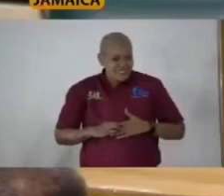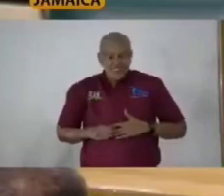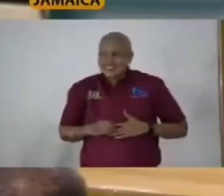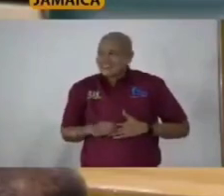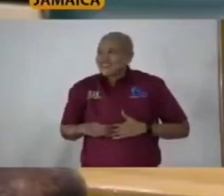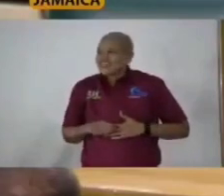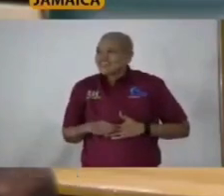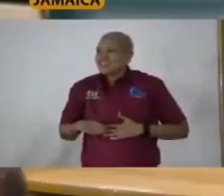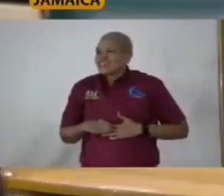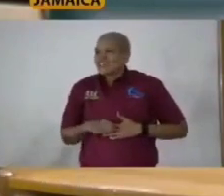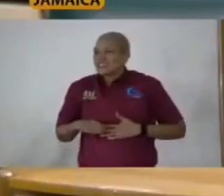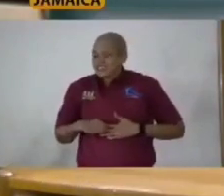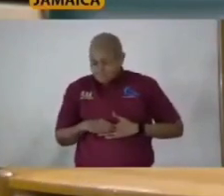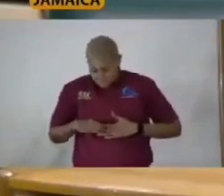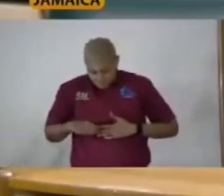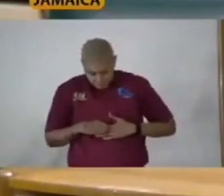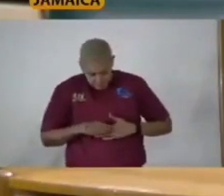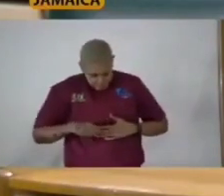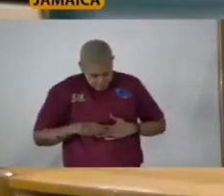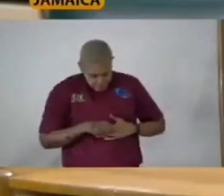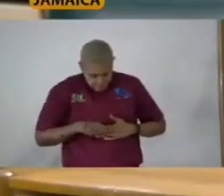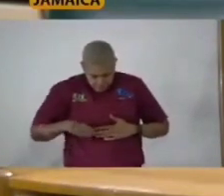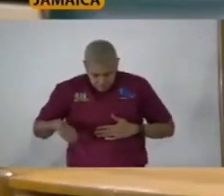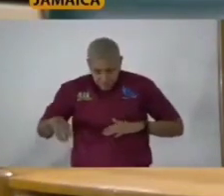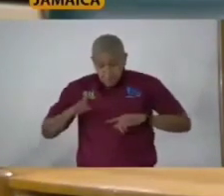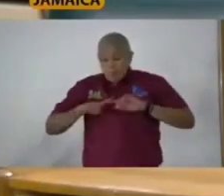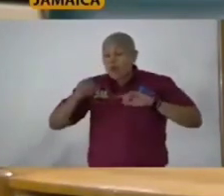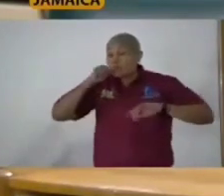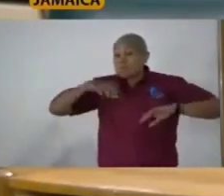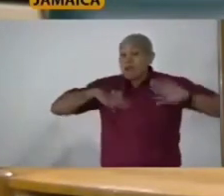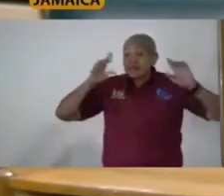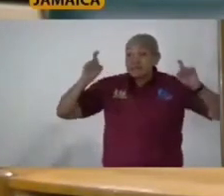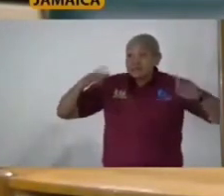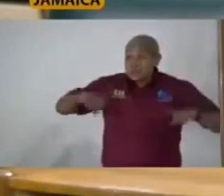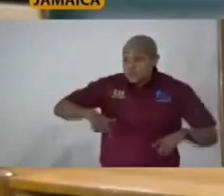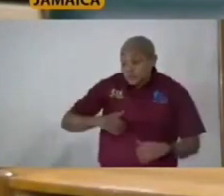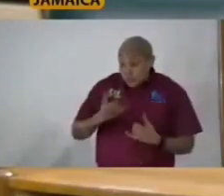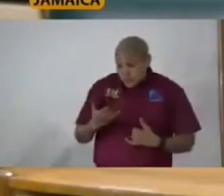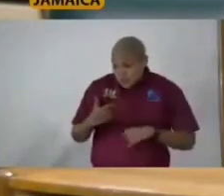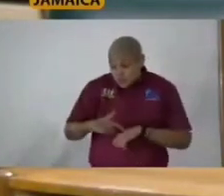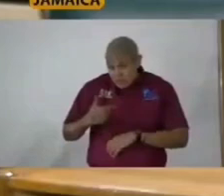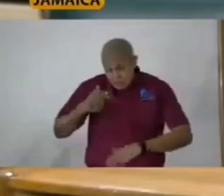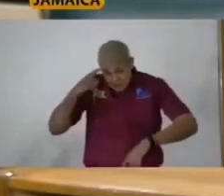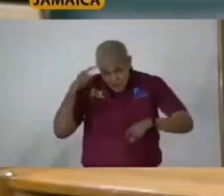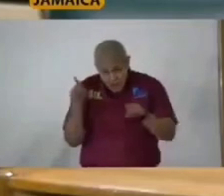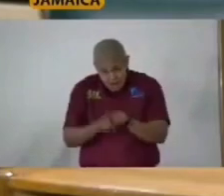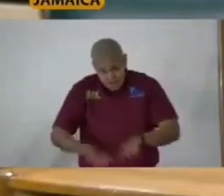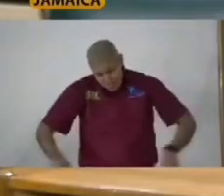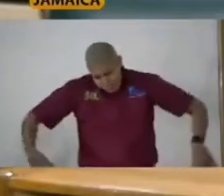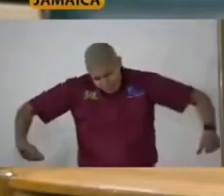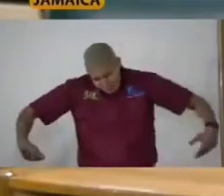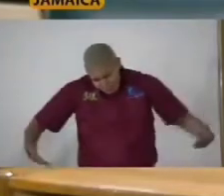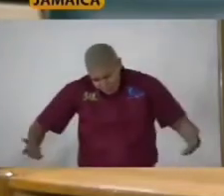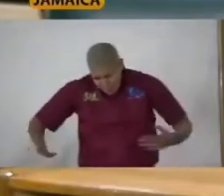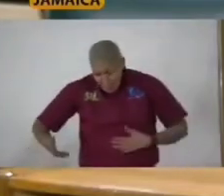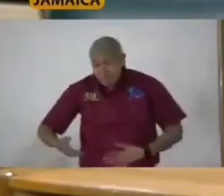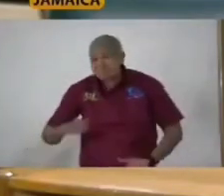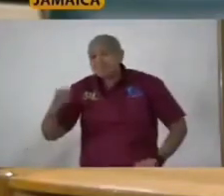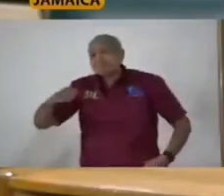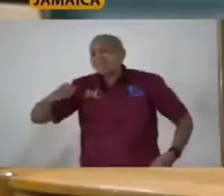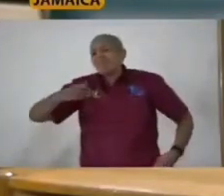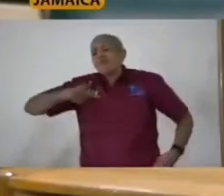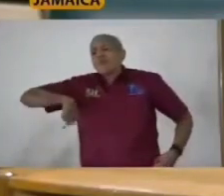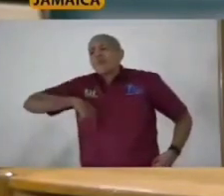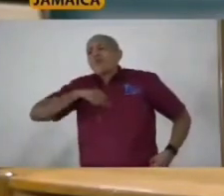Speaker, we do not at this time have consensus, even though we